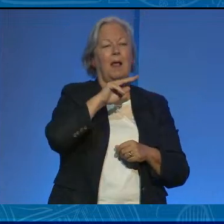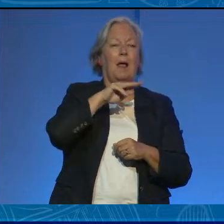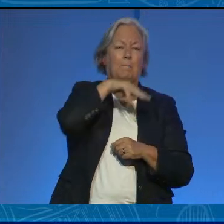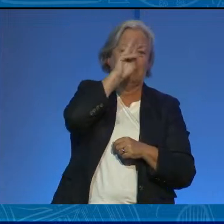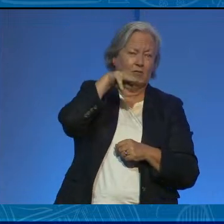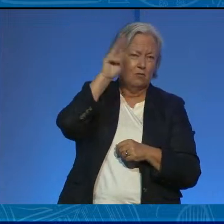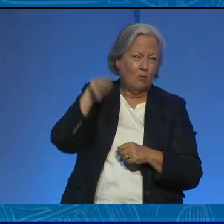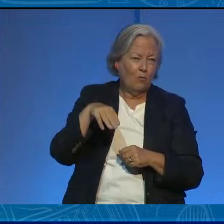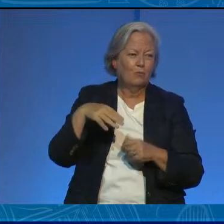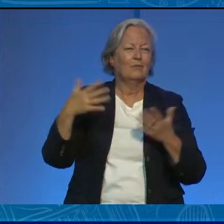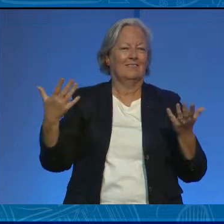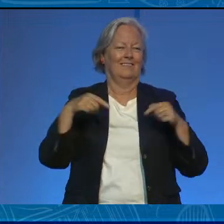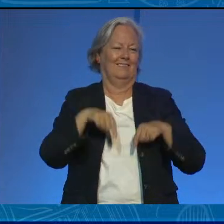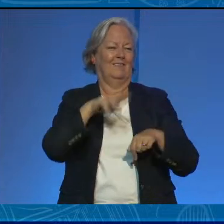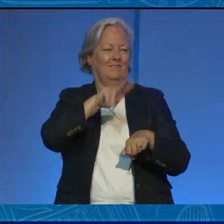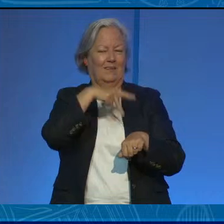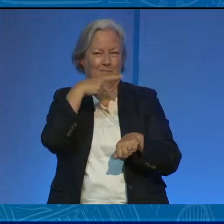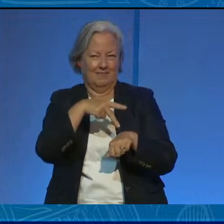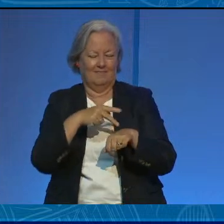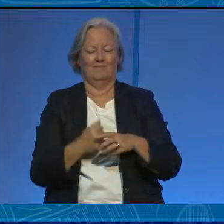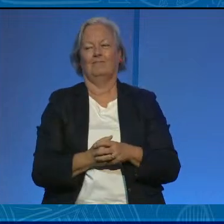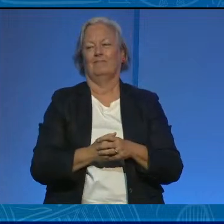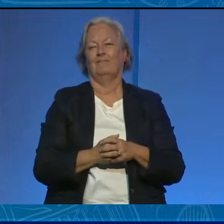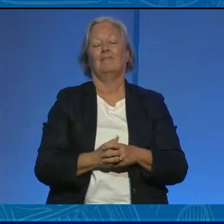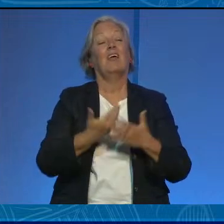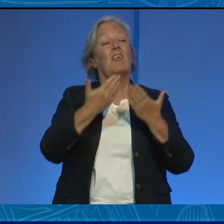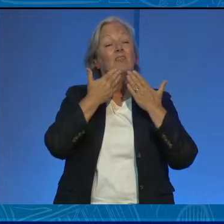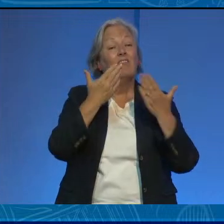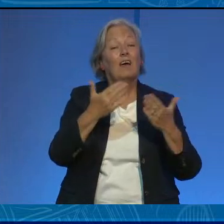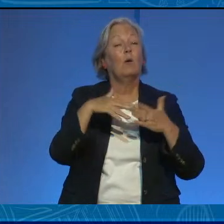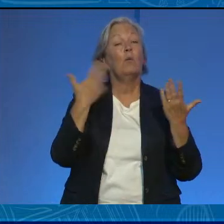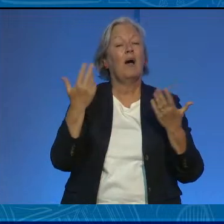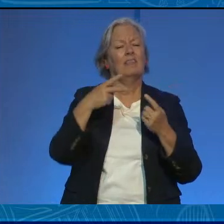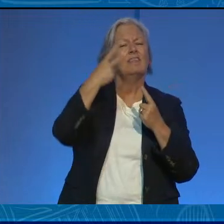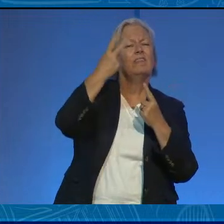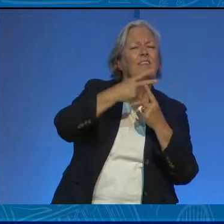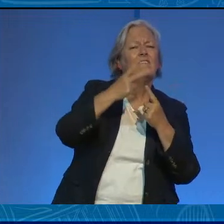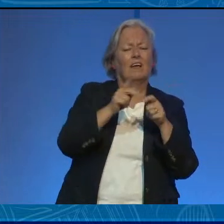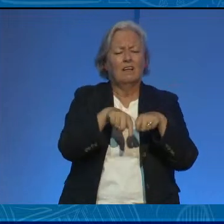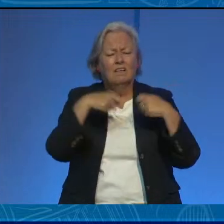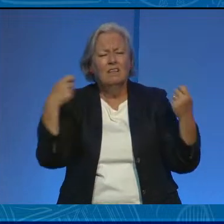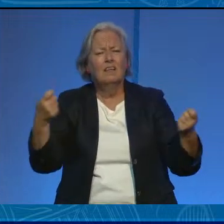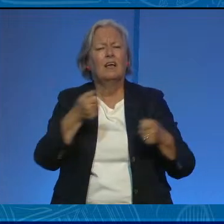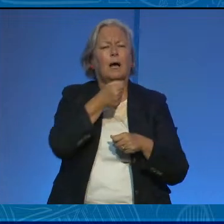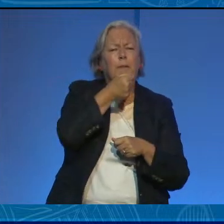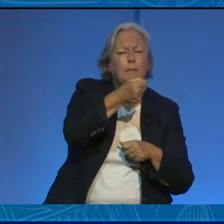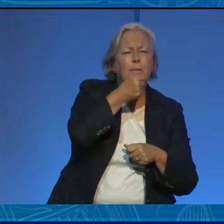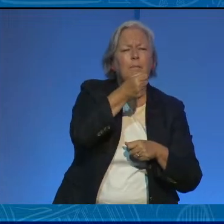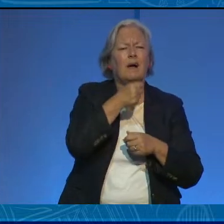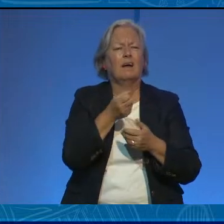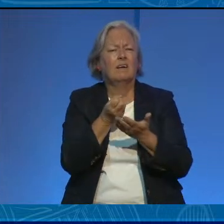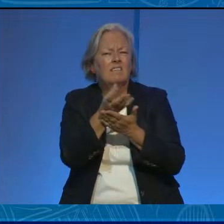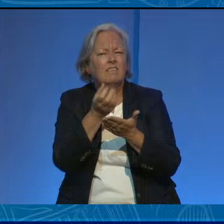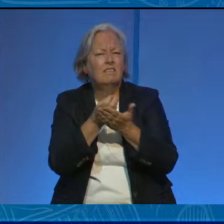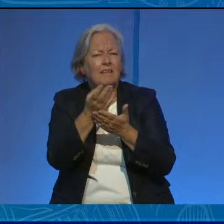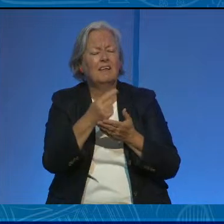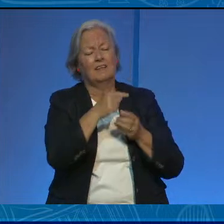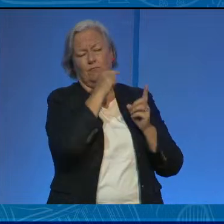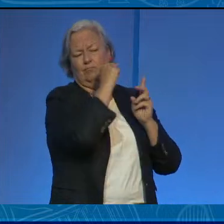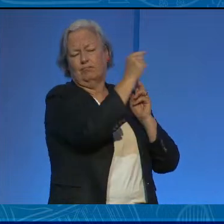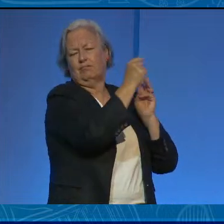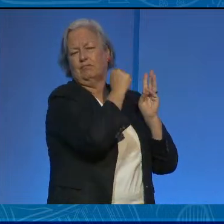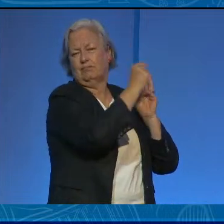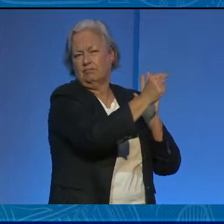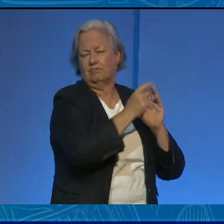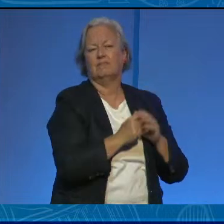Philinvest Corporation. We would also like to thank our media partners, Radio CSR, EON, the